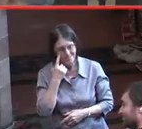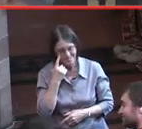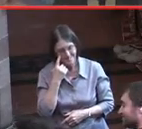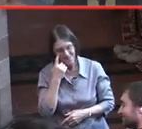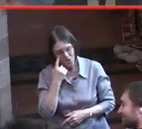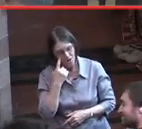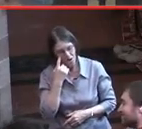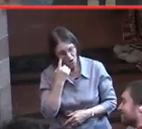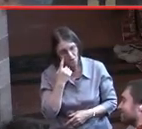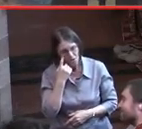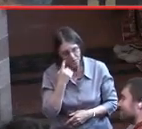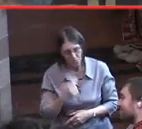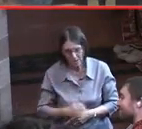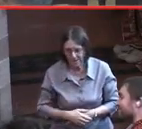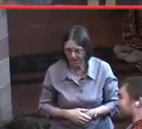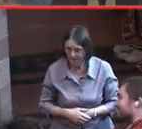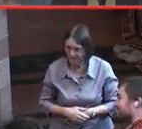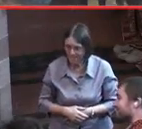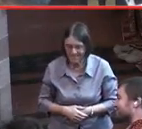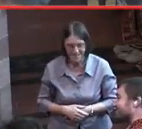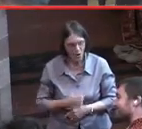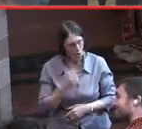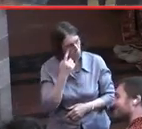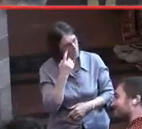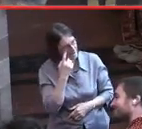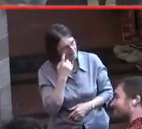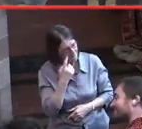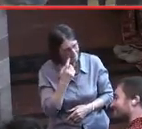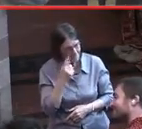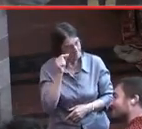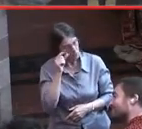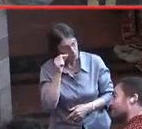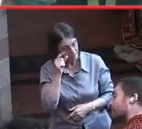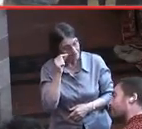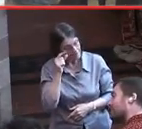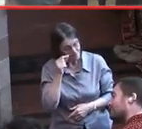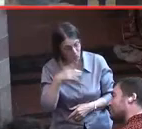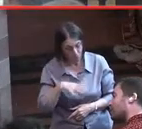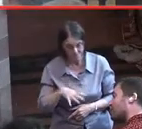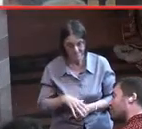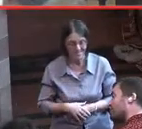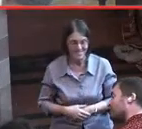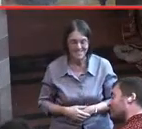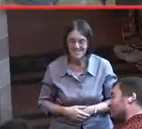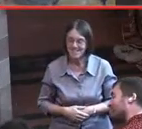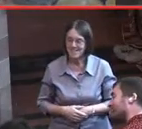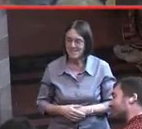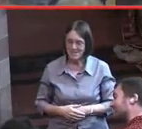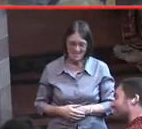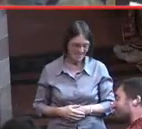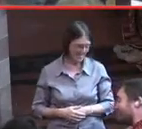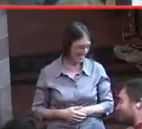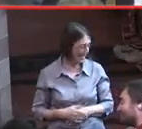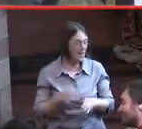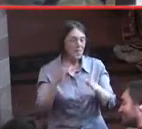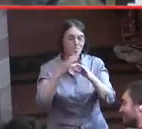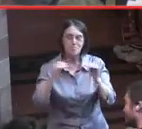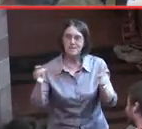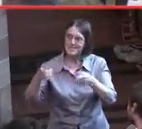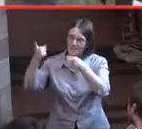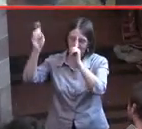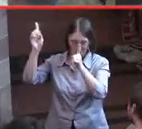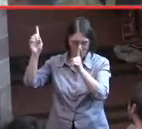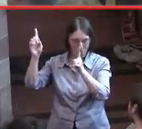or catch somebody's eye, or whatever, but we're going to do it. The peace of the